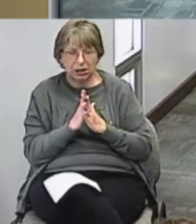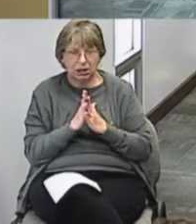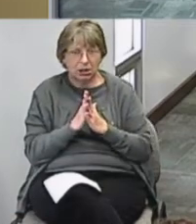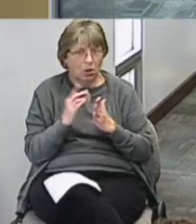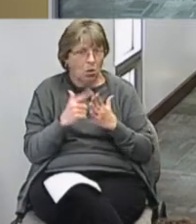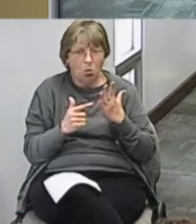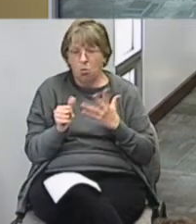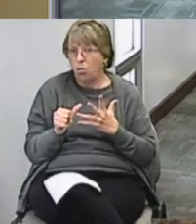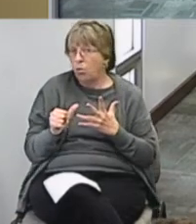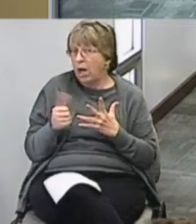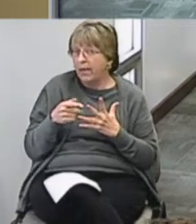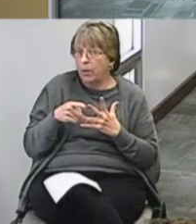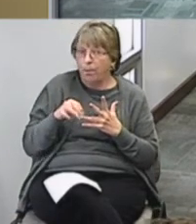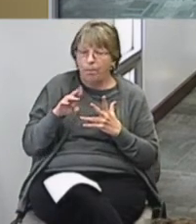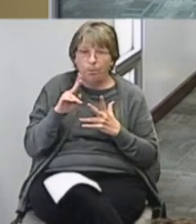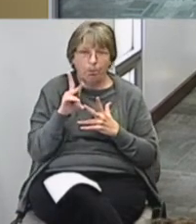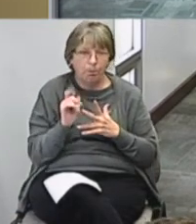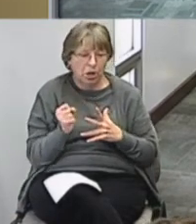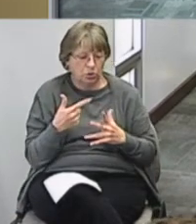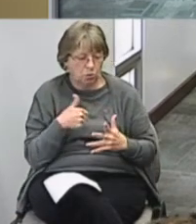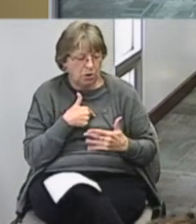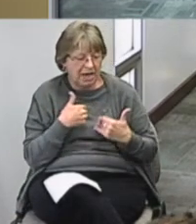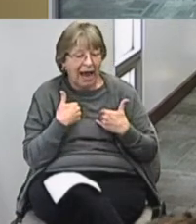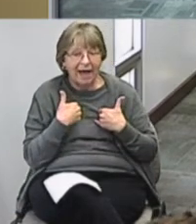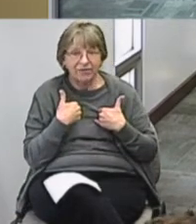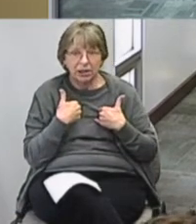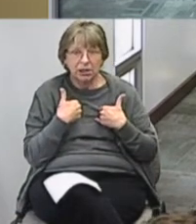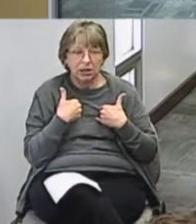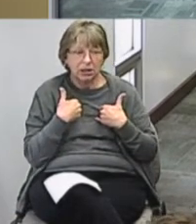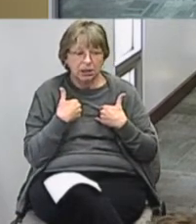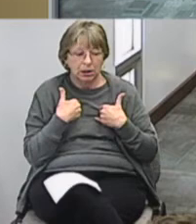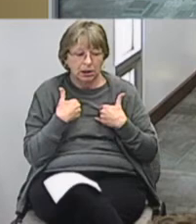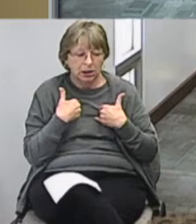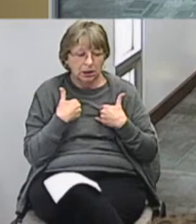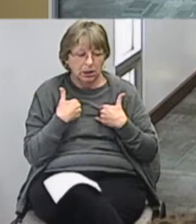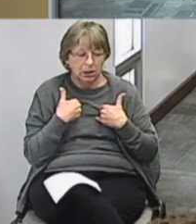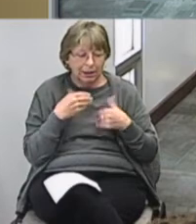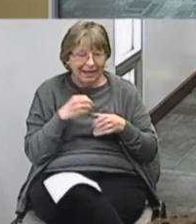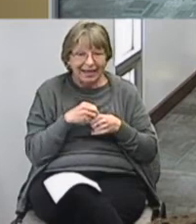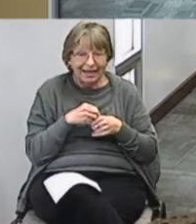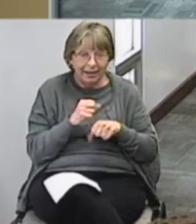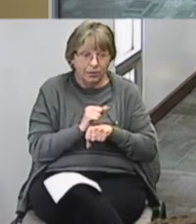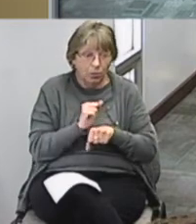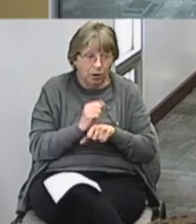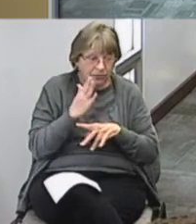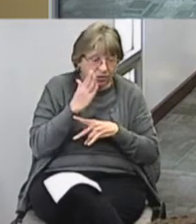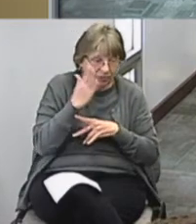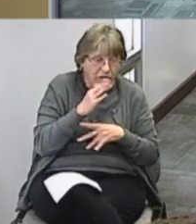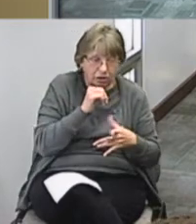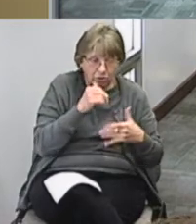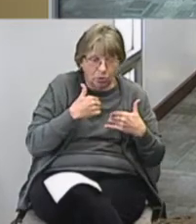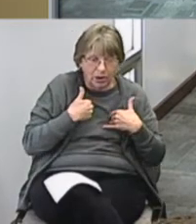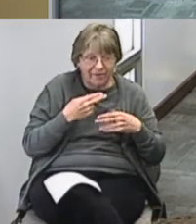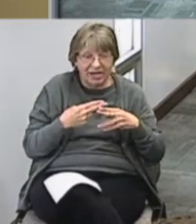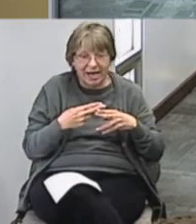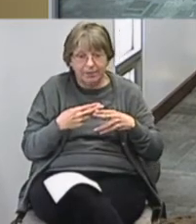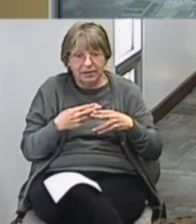what other parks we have that, that are in the works or whatever, that maybe don't have names